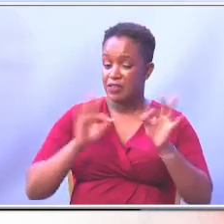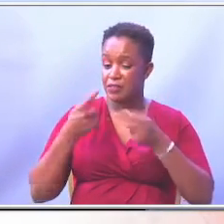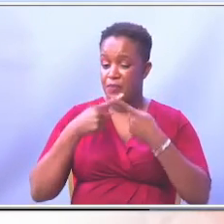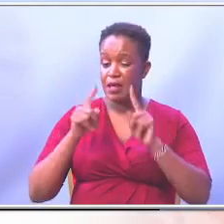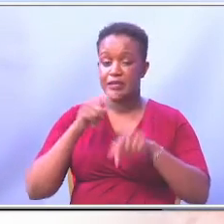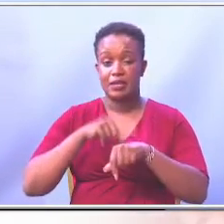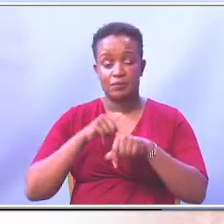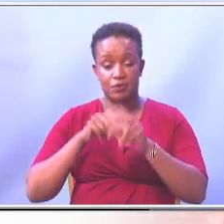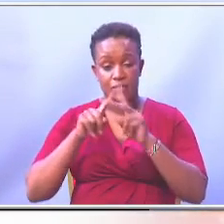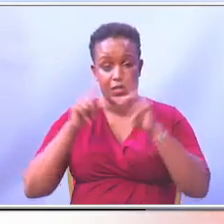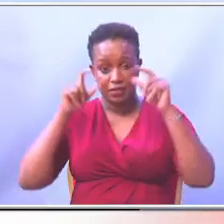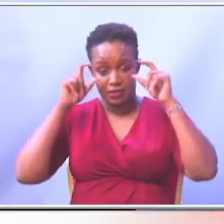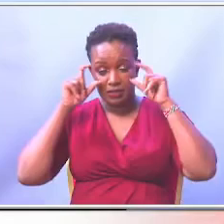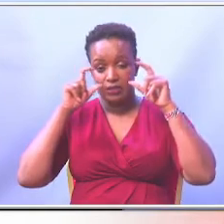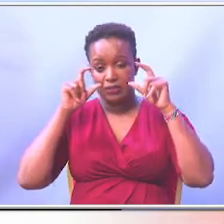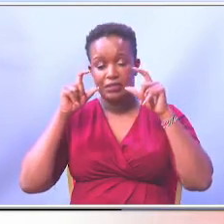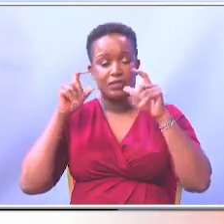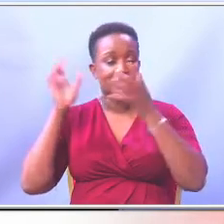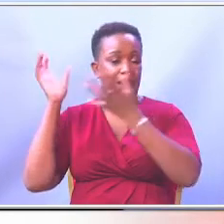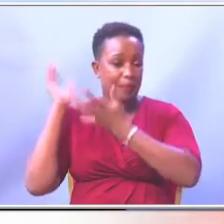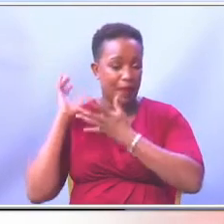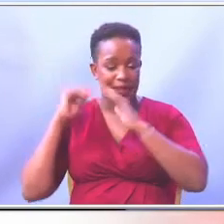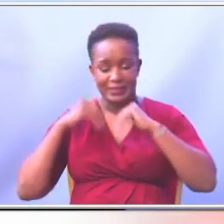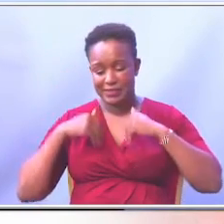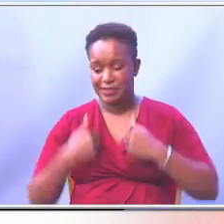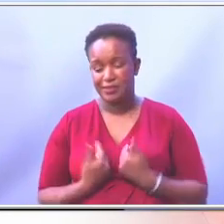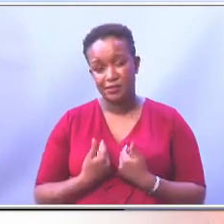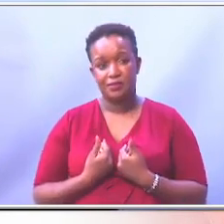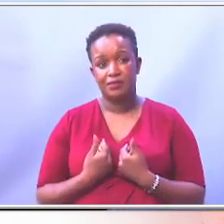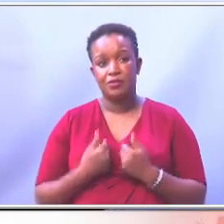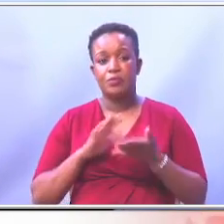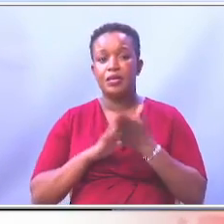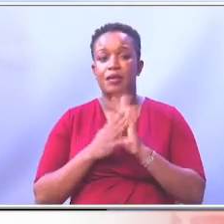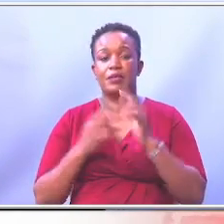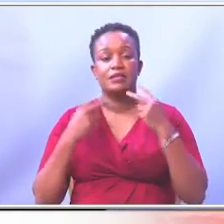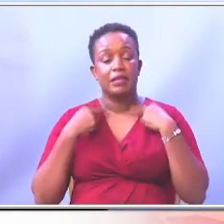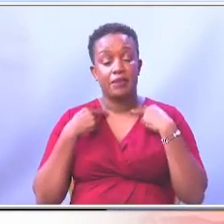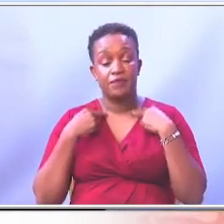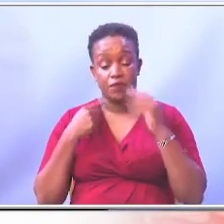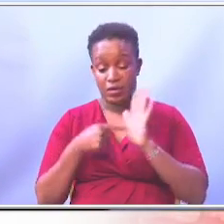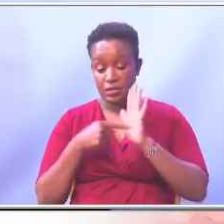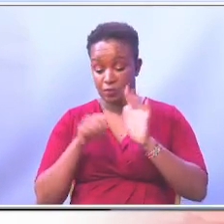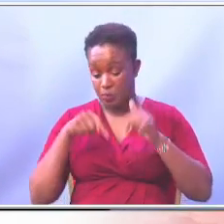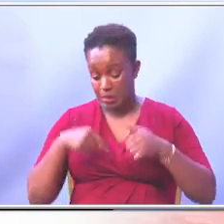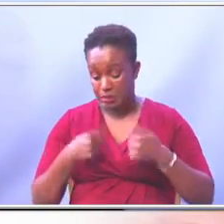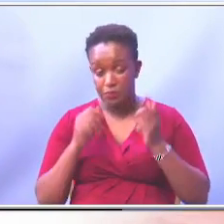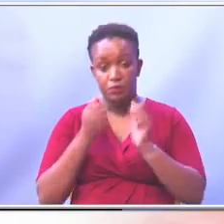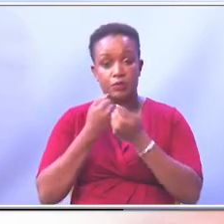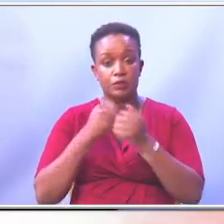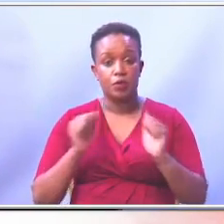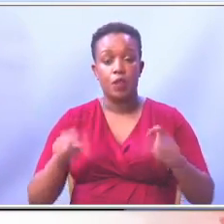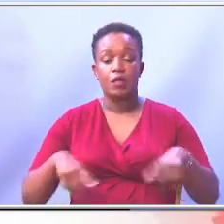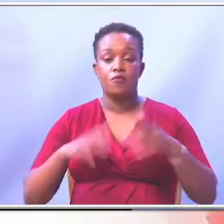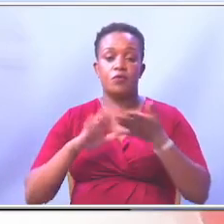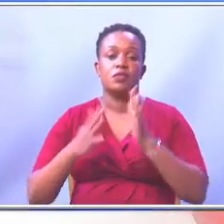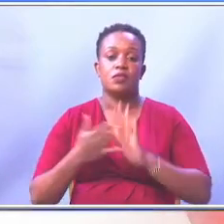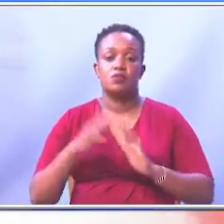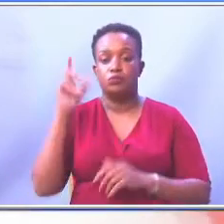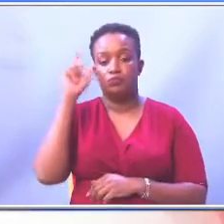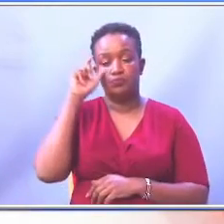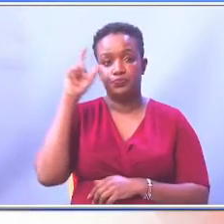kuvaa, it's a burden. Una feel kama slave. Juu, mimi, I have. Siezi kaa bila miwani, I have to be with